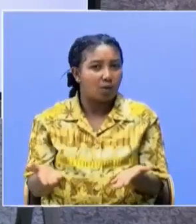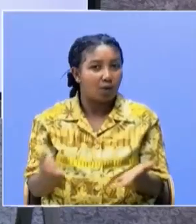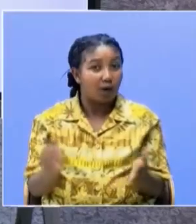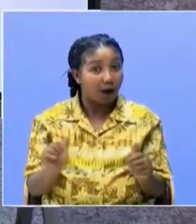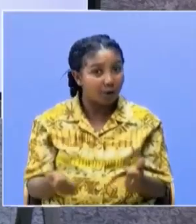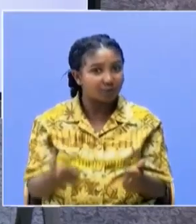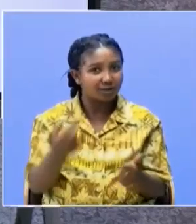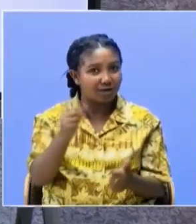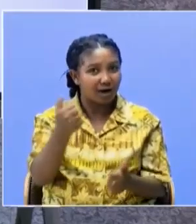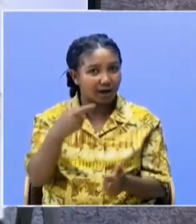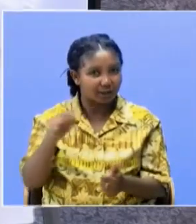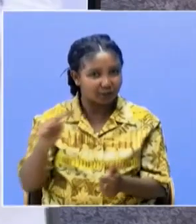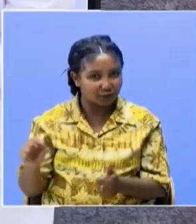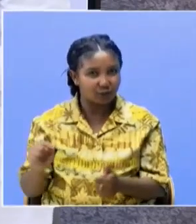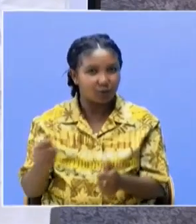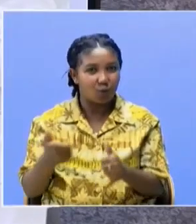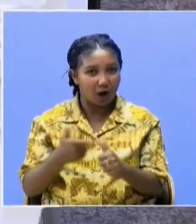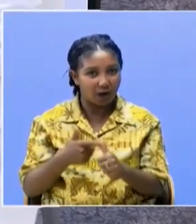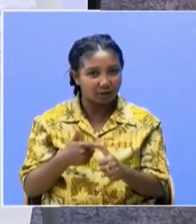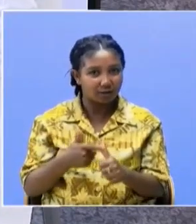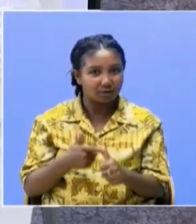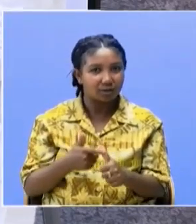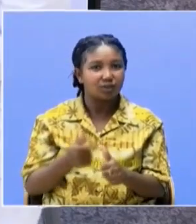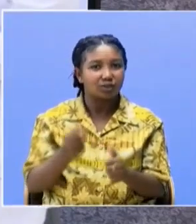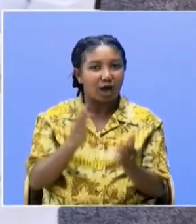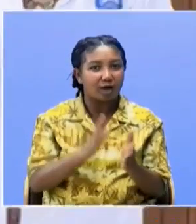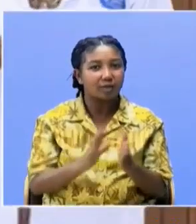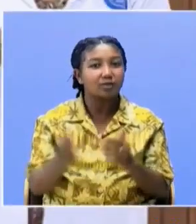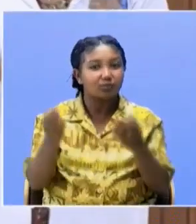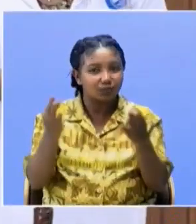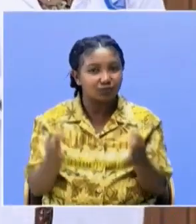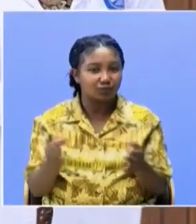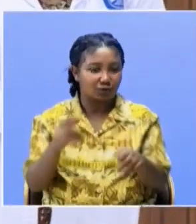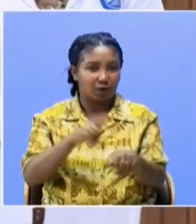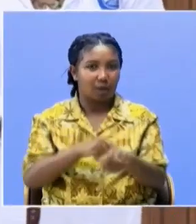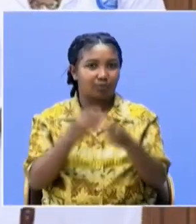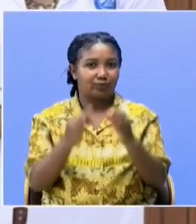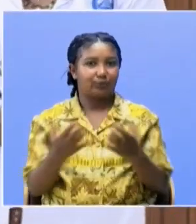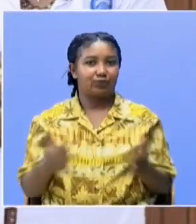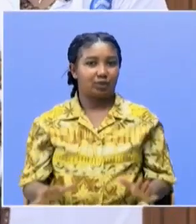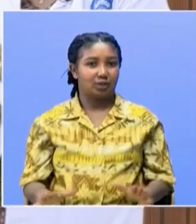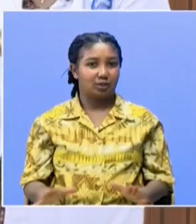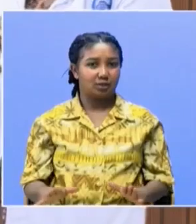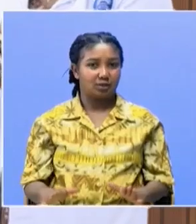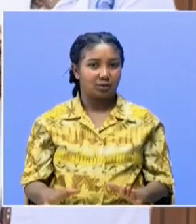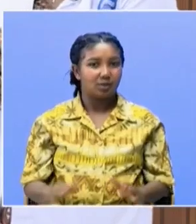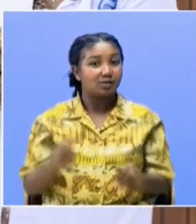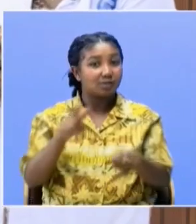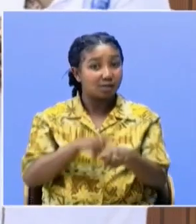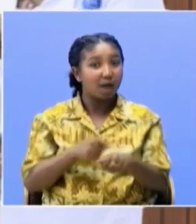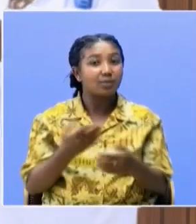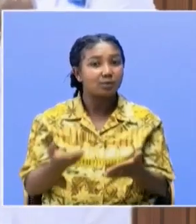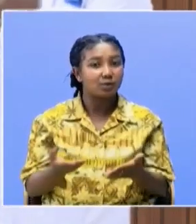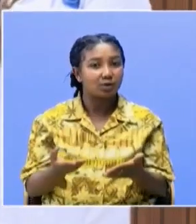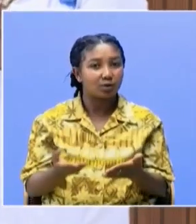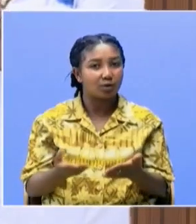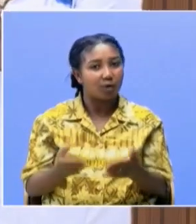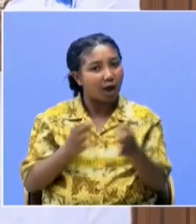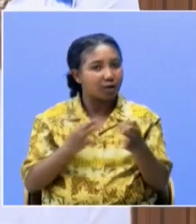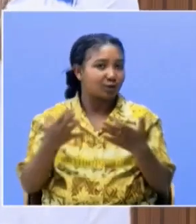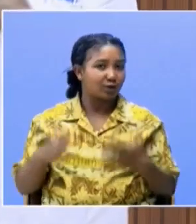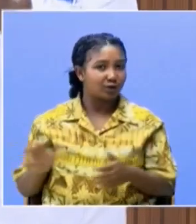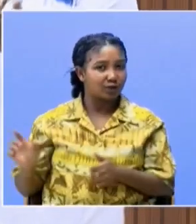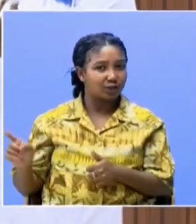this arranged? One, it is arranged by time. Very good. Yes, the time is what?